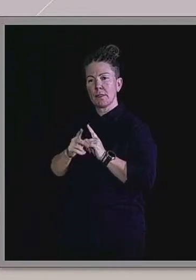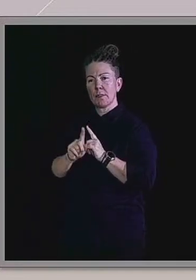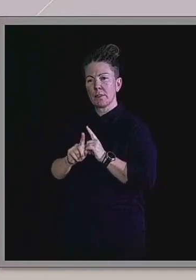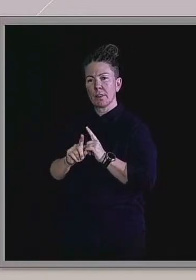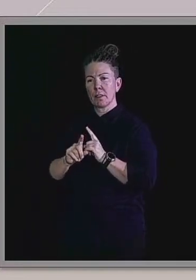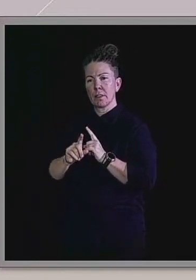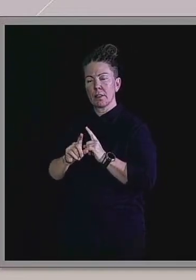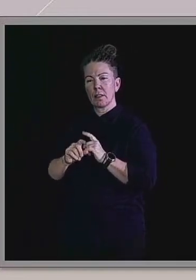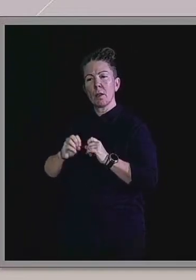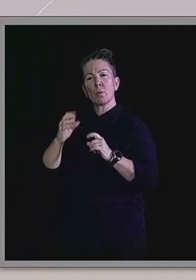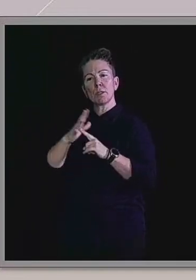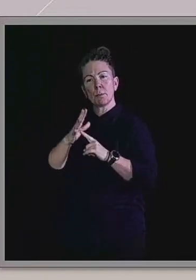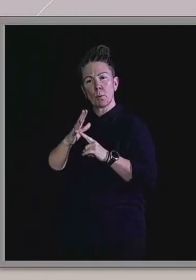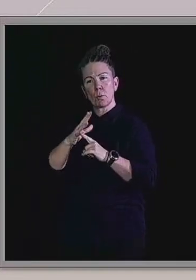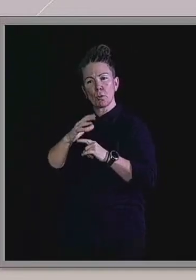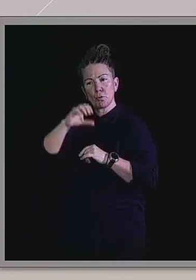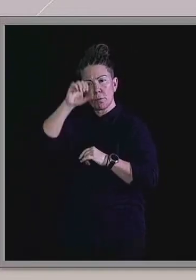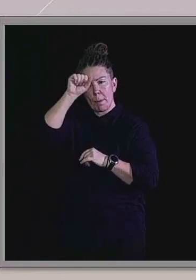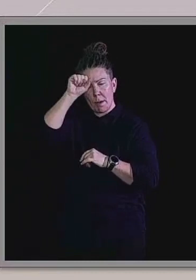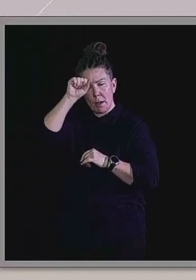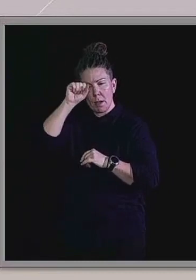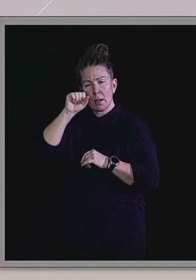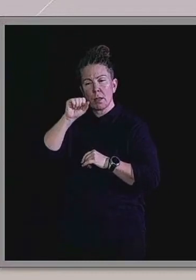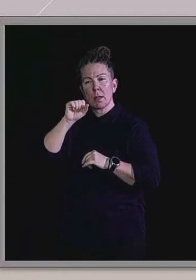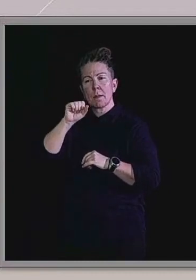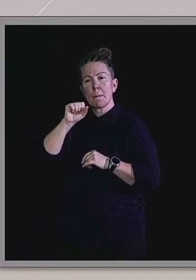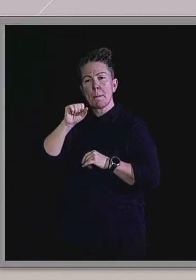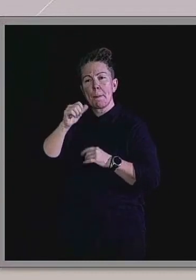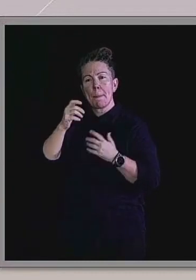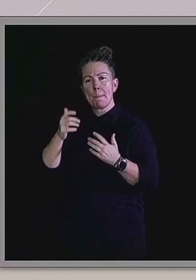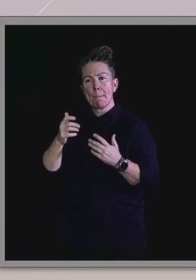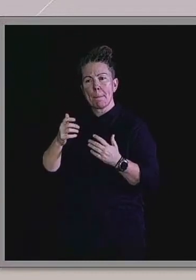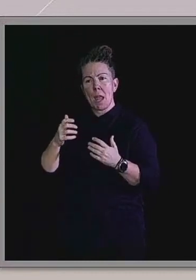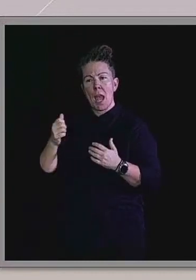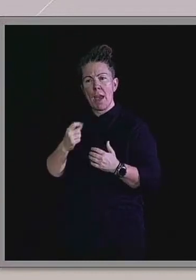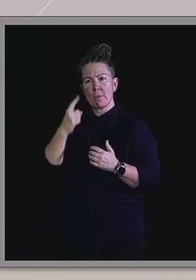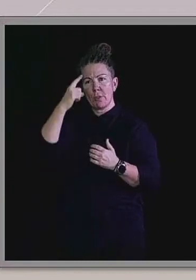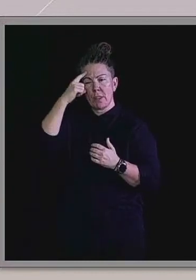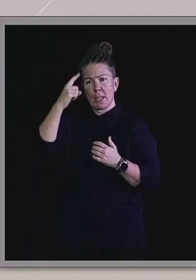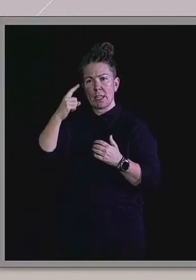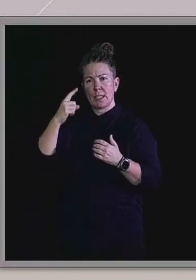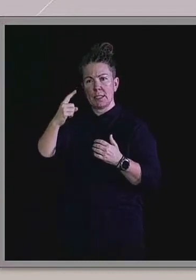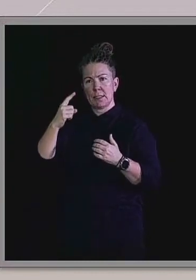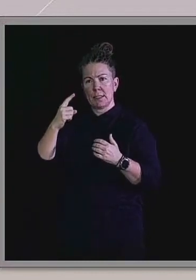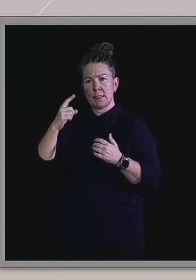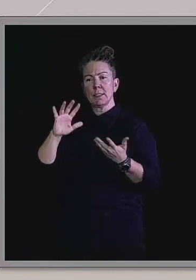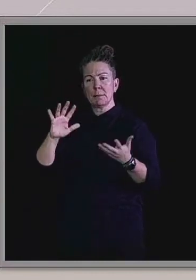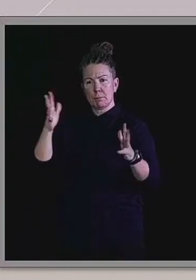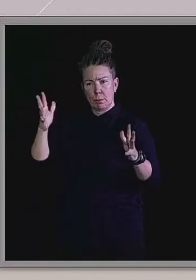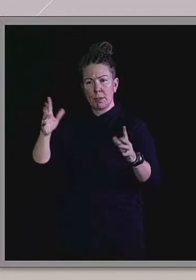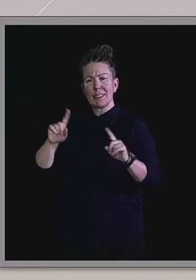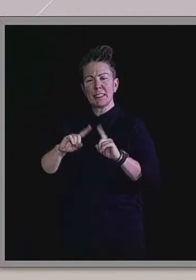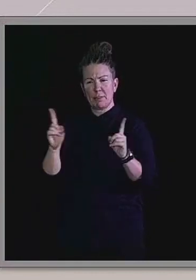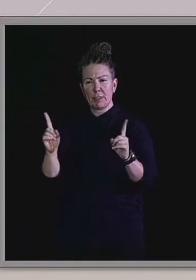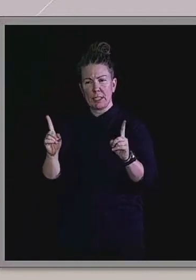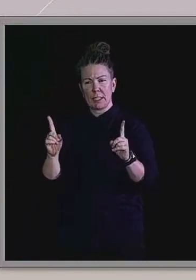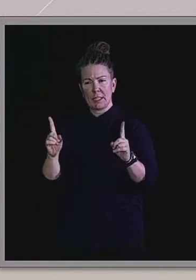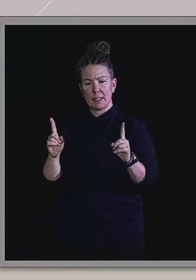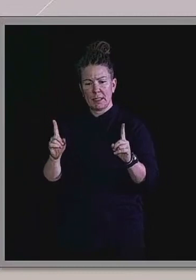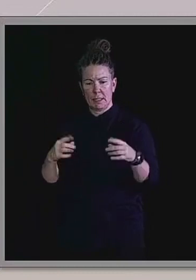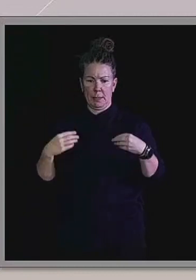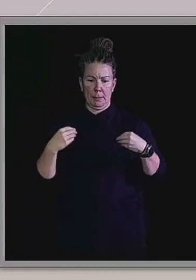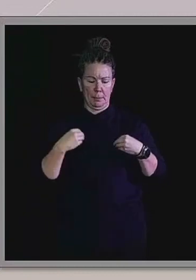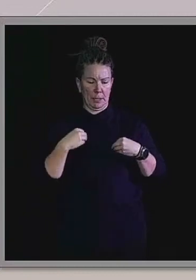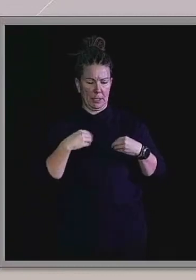I think one of the most important things is that we have to think outside of industry, and look at